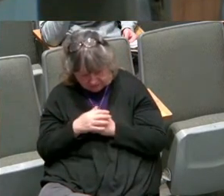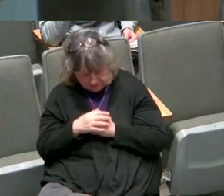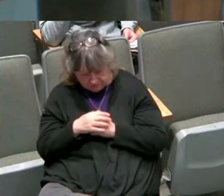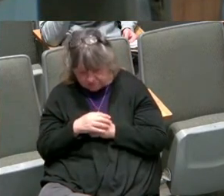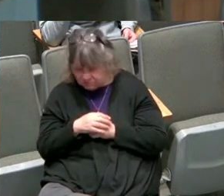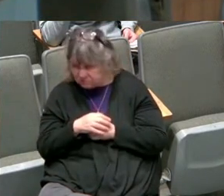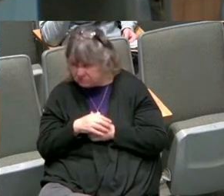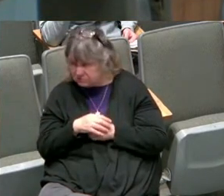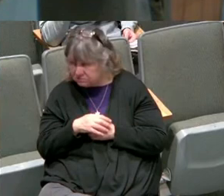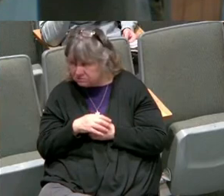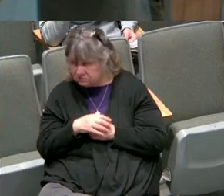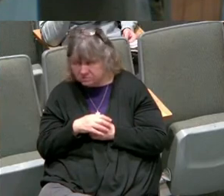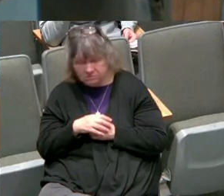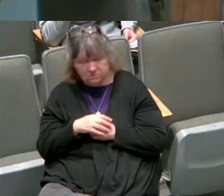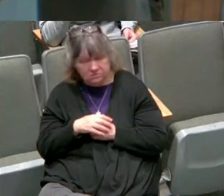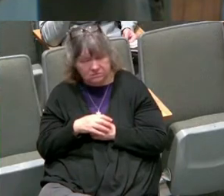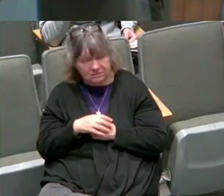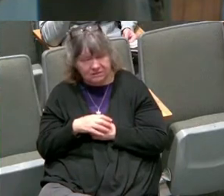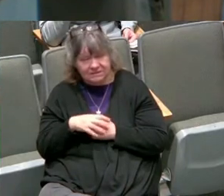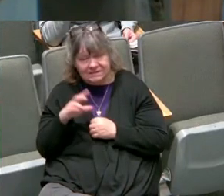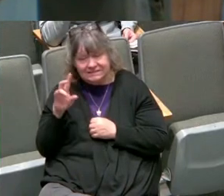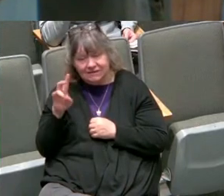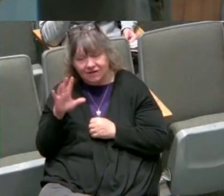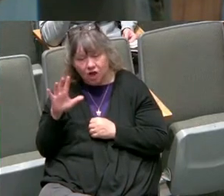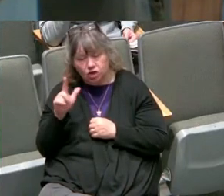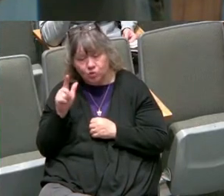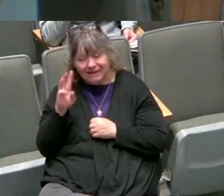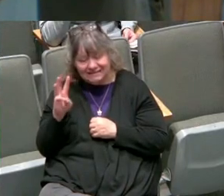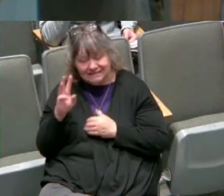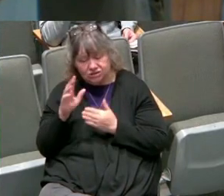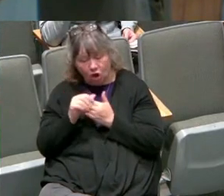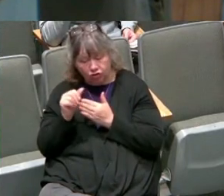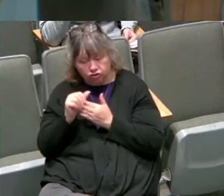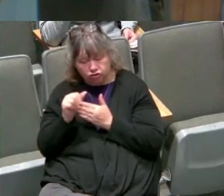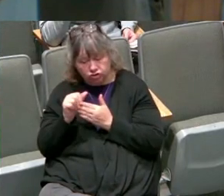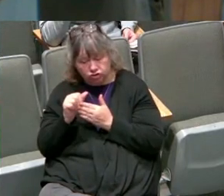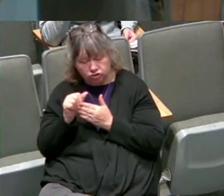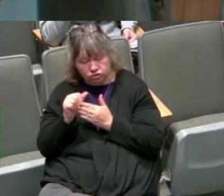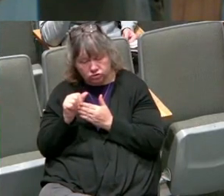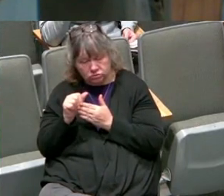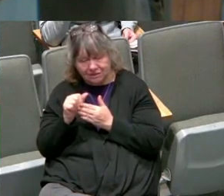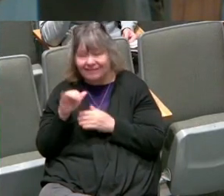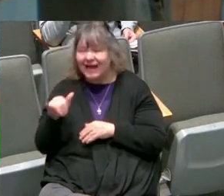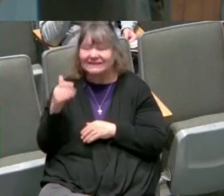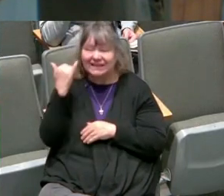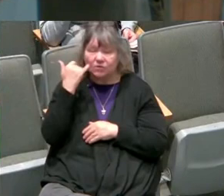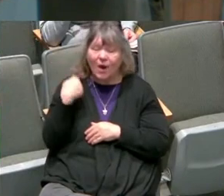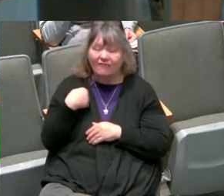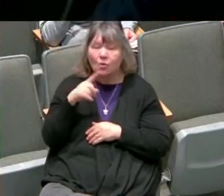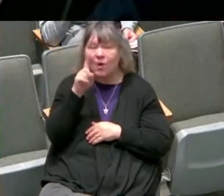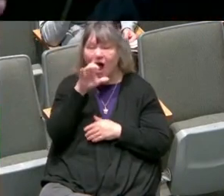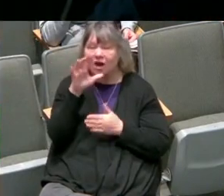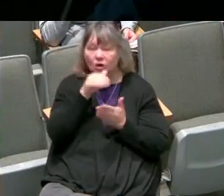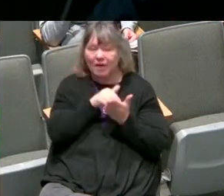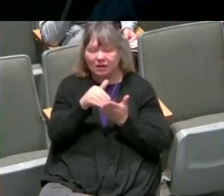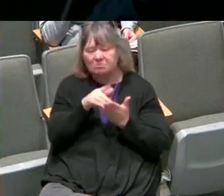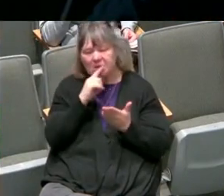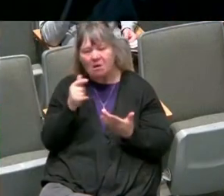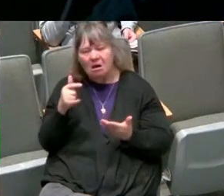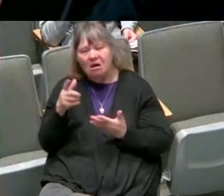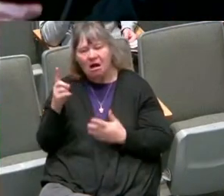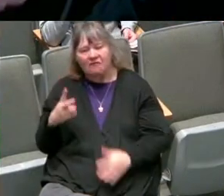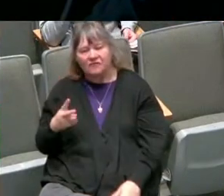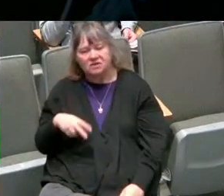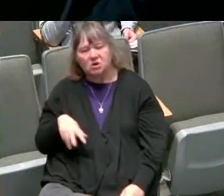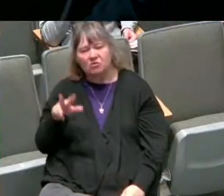um we would that be 726 dollars no that's for a hundred million okay so about a half of that